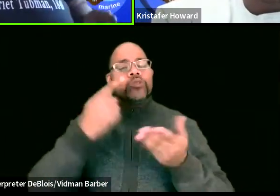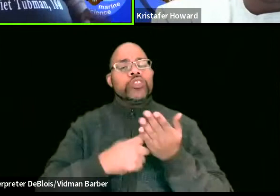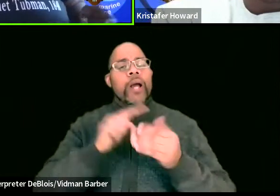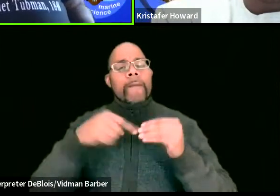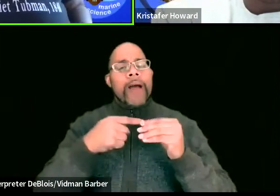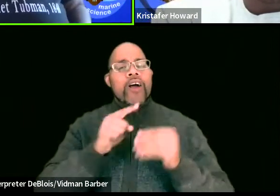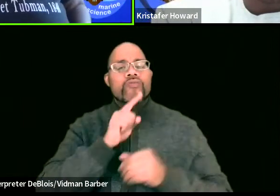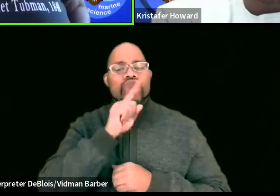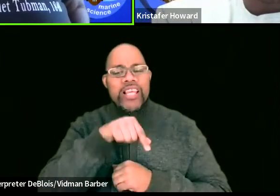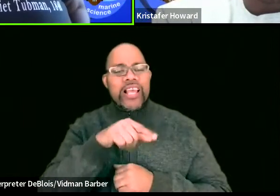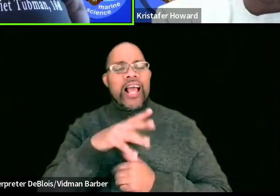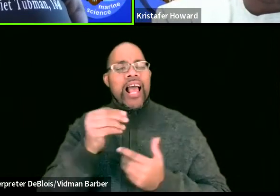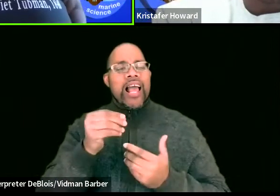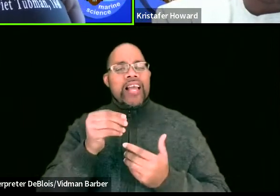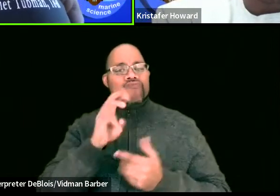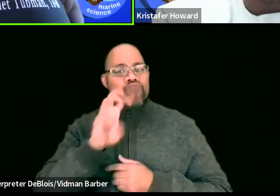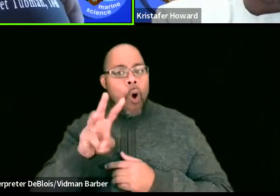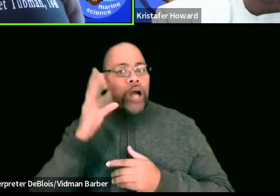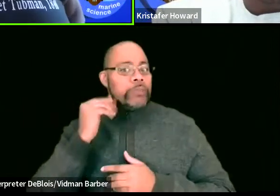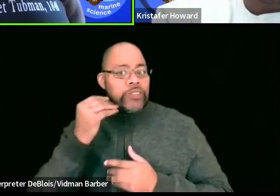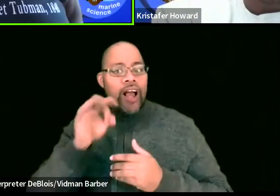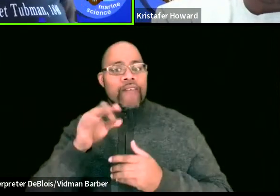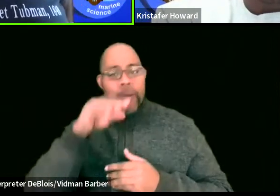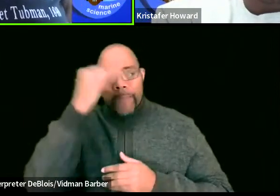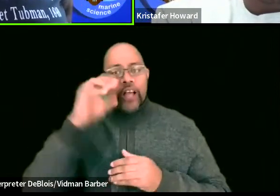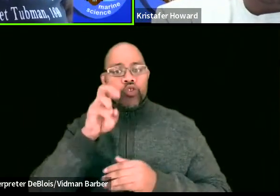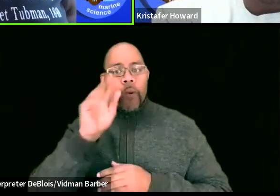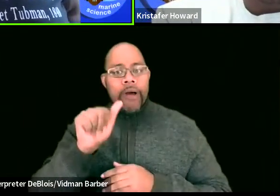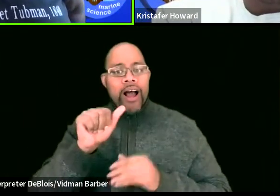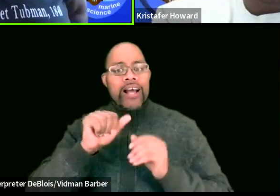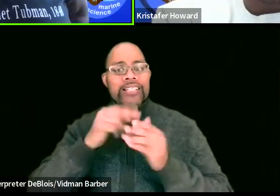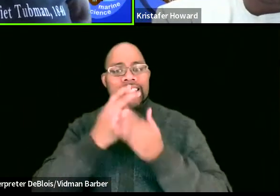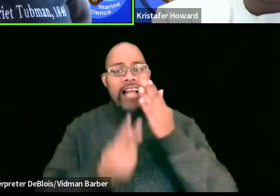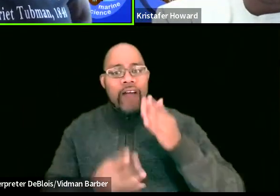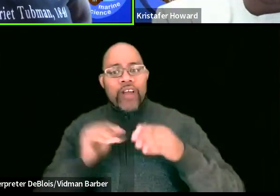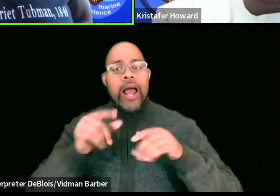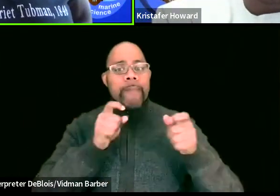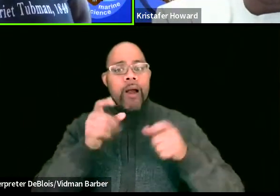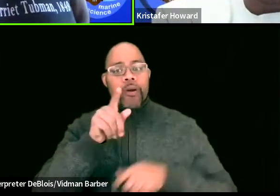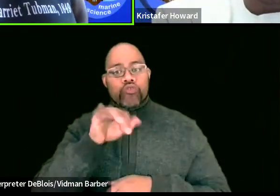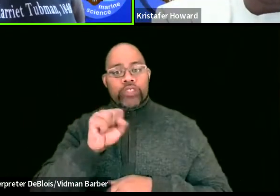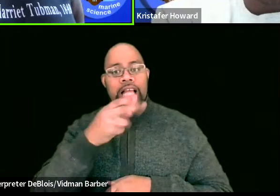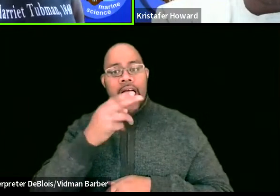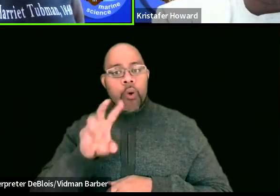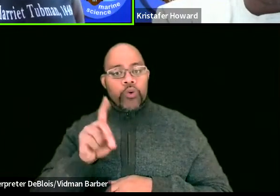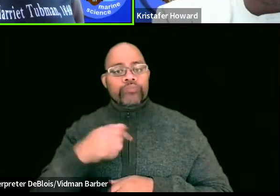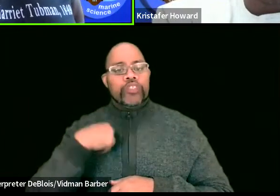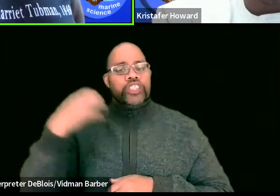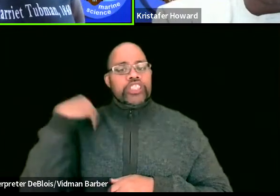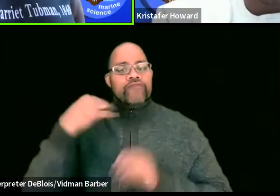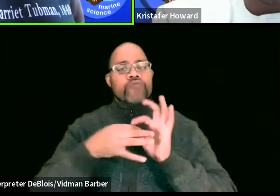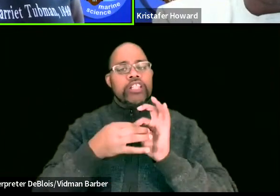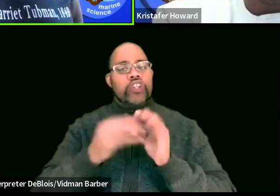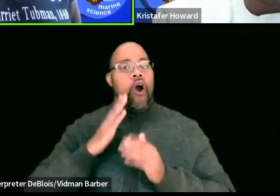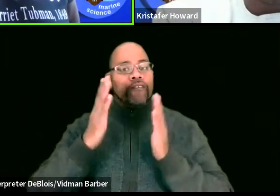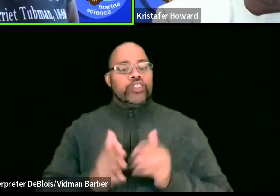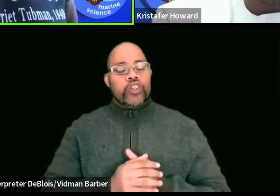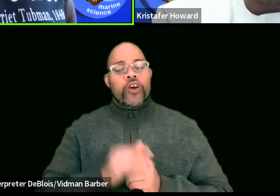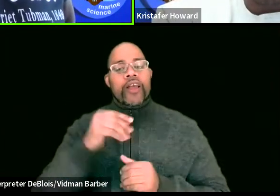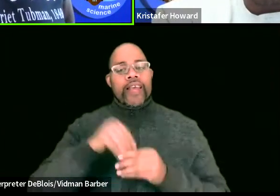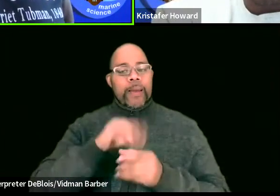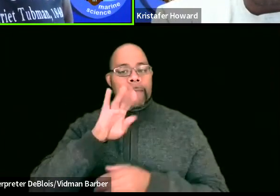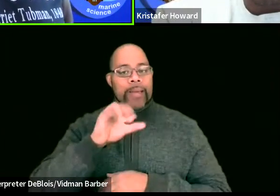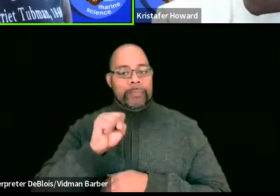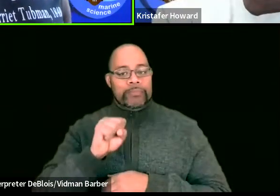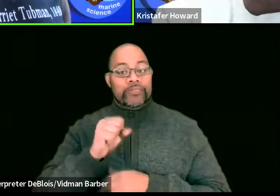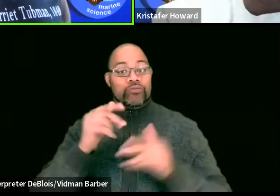about the real and raw experiences of Black scuba divers, and it's going to be moderated by Chris Howard, our Chief Relations Officer of BIMS.